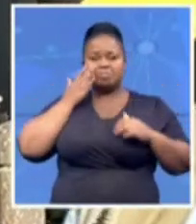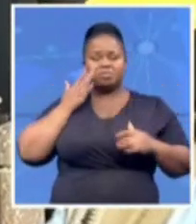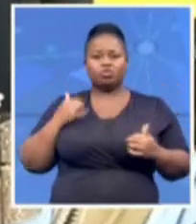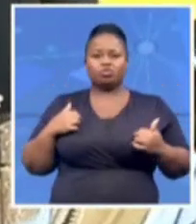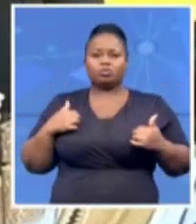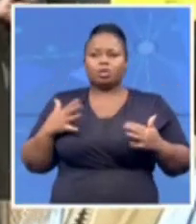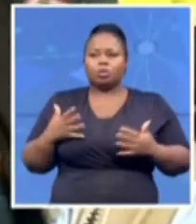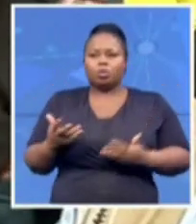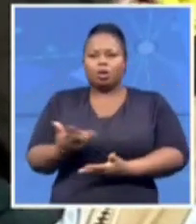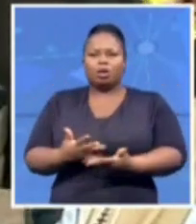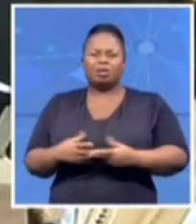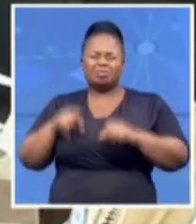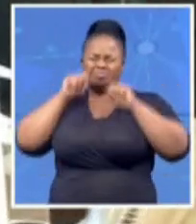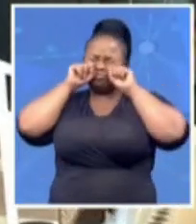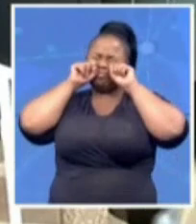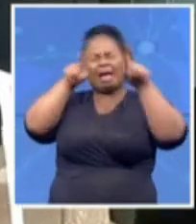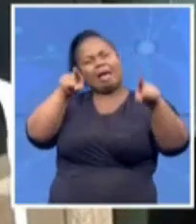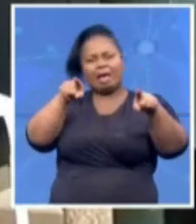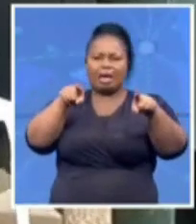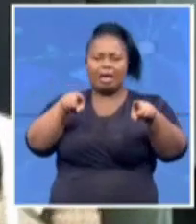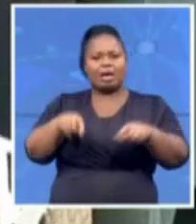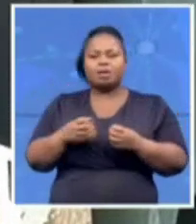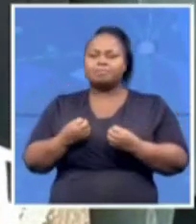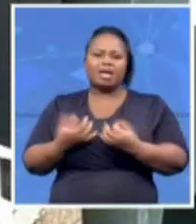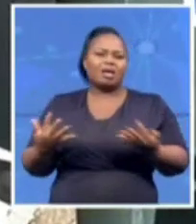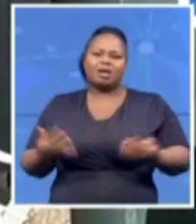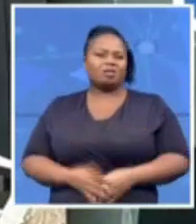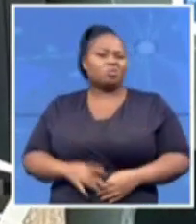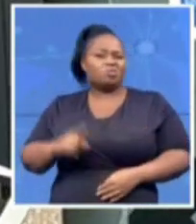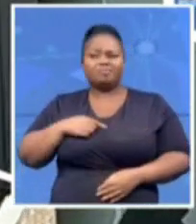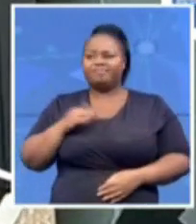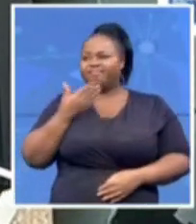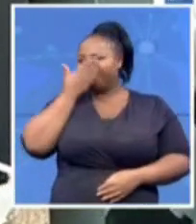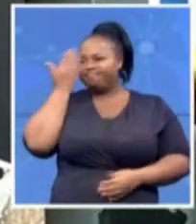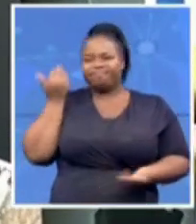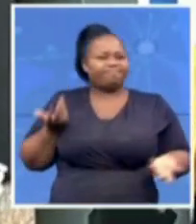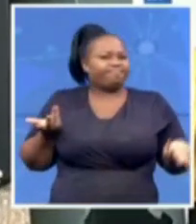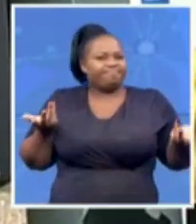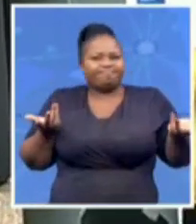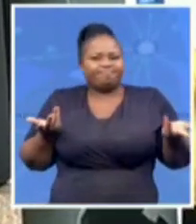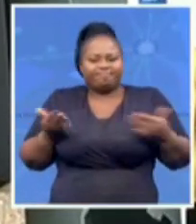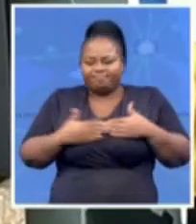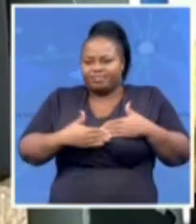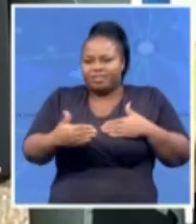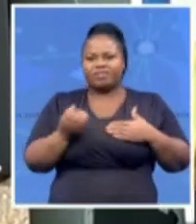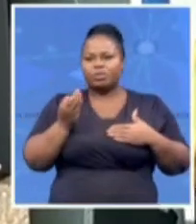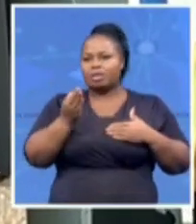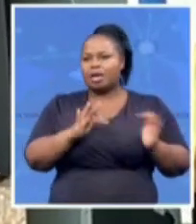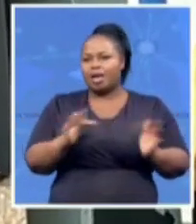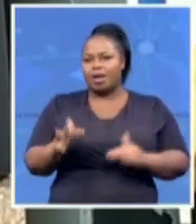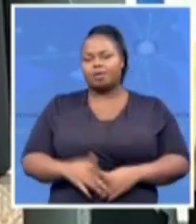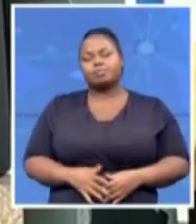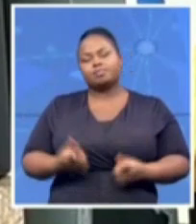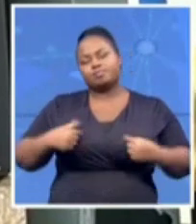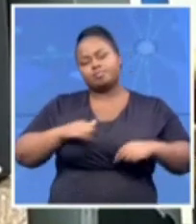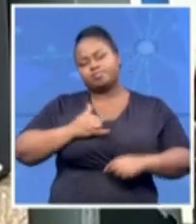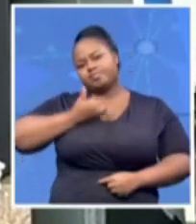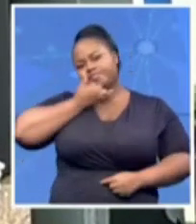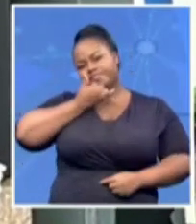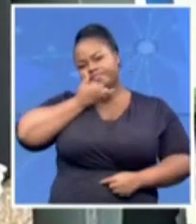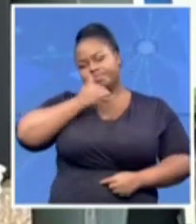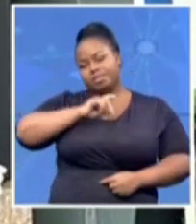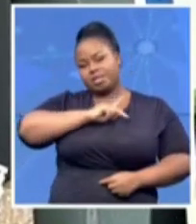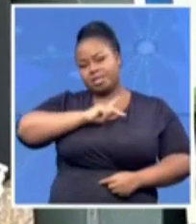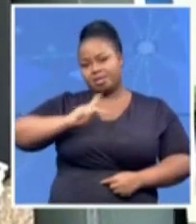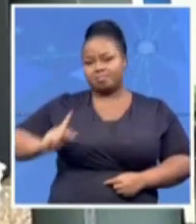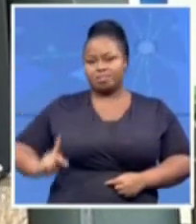tears because they don't know from here where to. So we are very glad that the Premier has called us to bring hope to